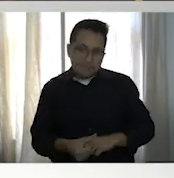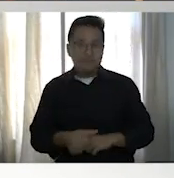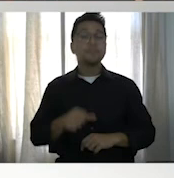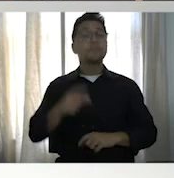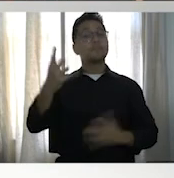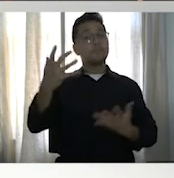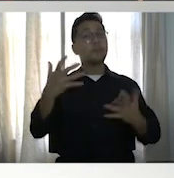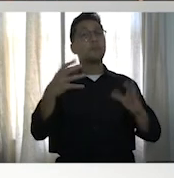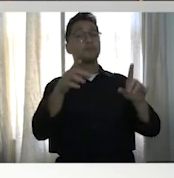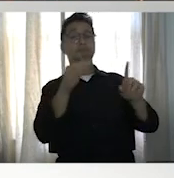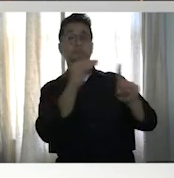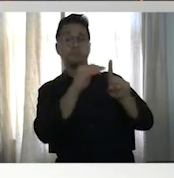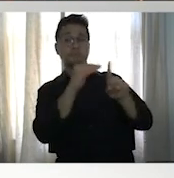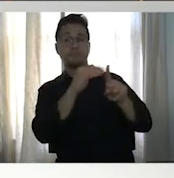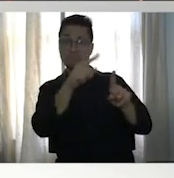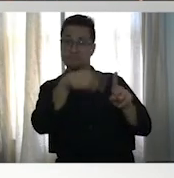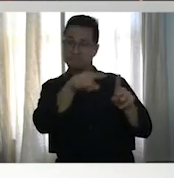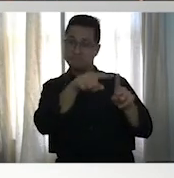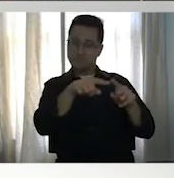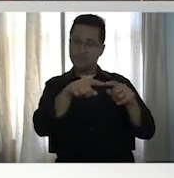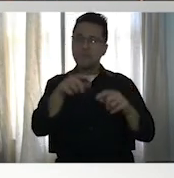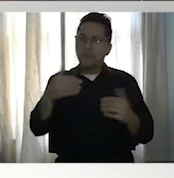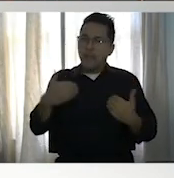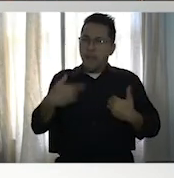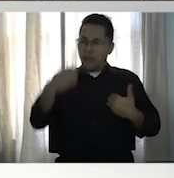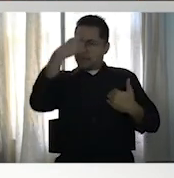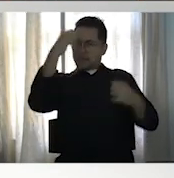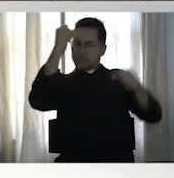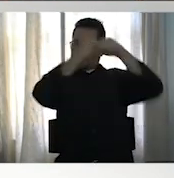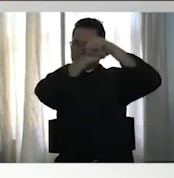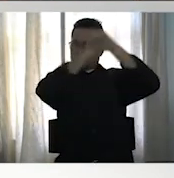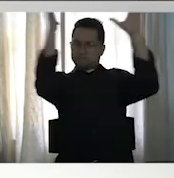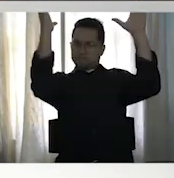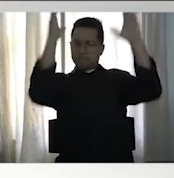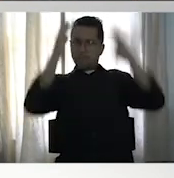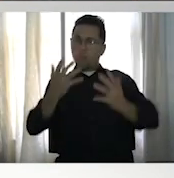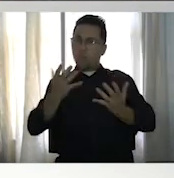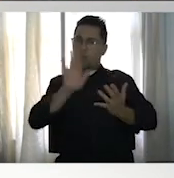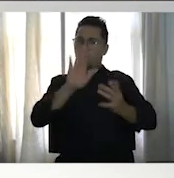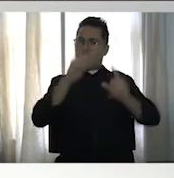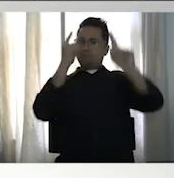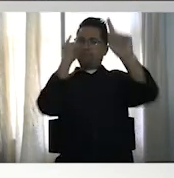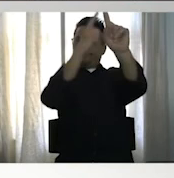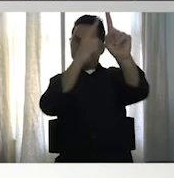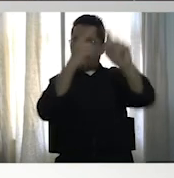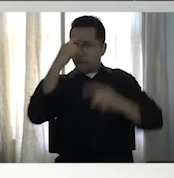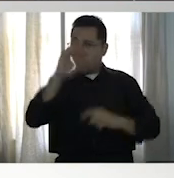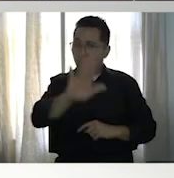like to remind you to do is to have a vision of what you want for your child or your young